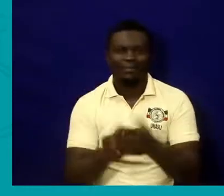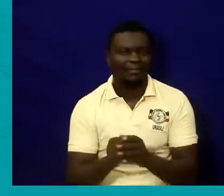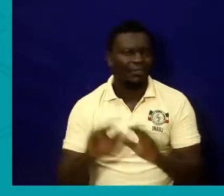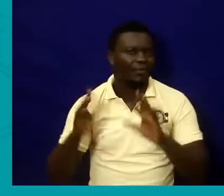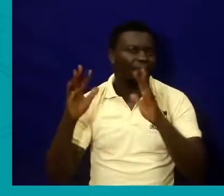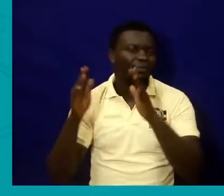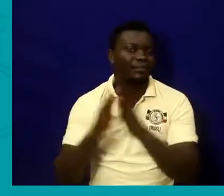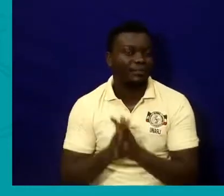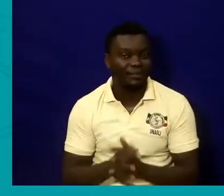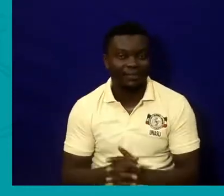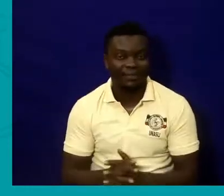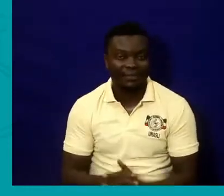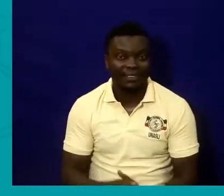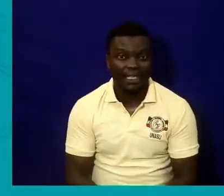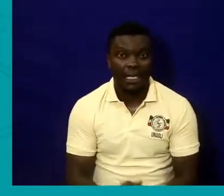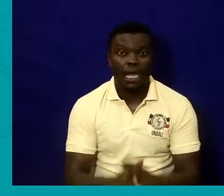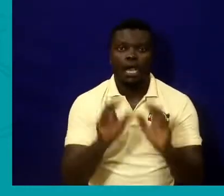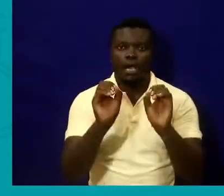Wonderful.